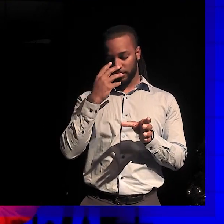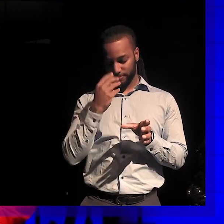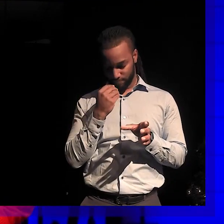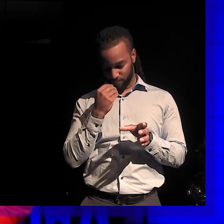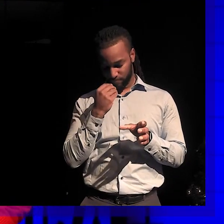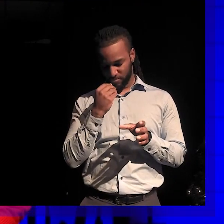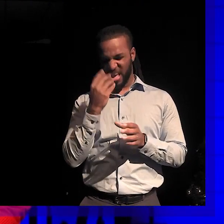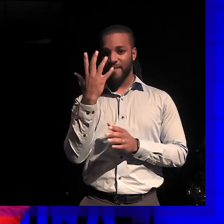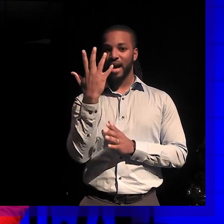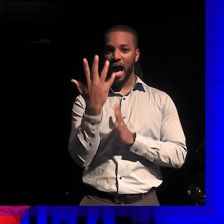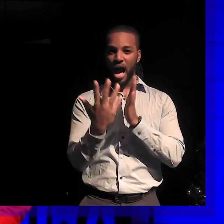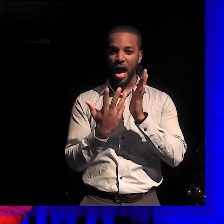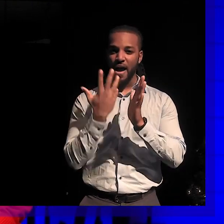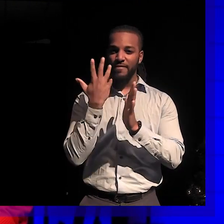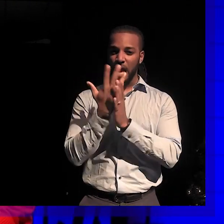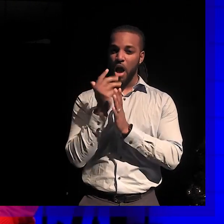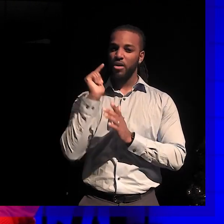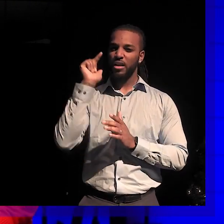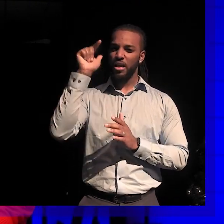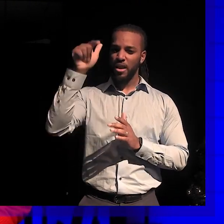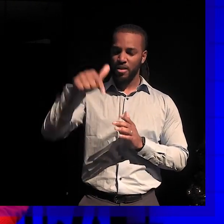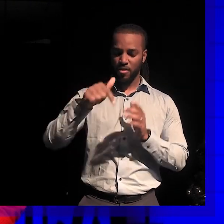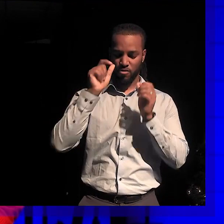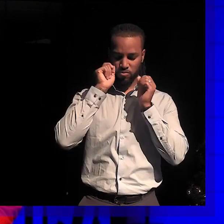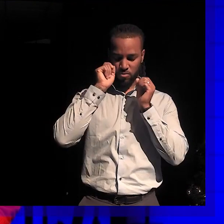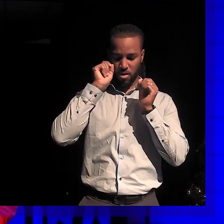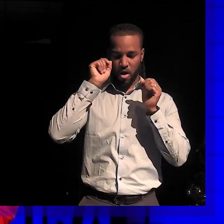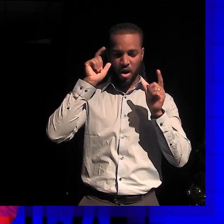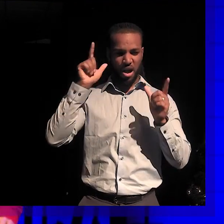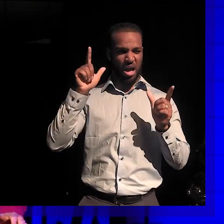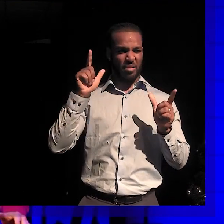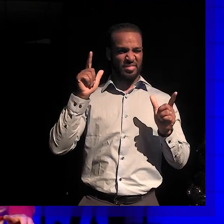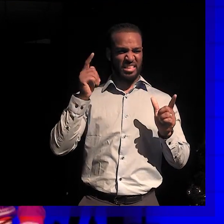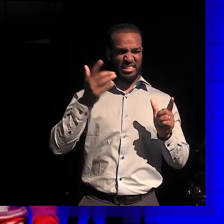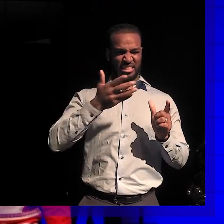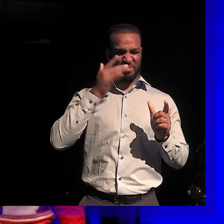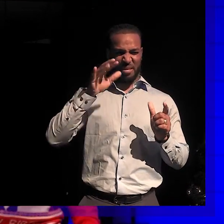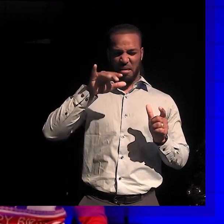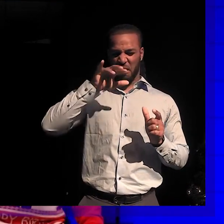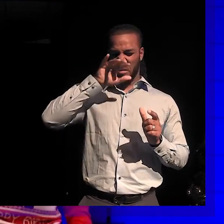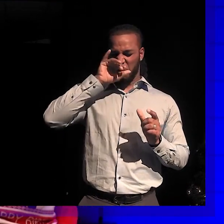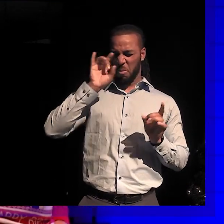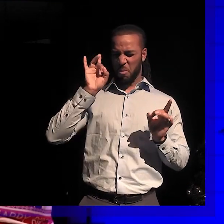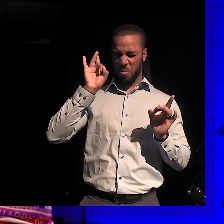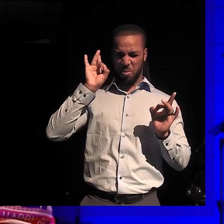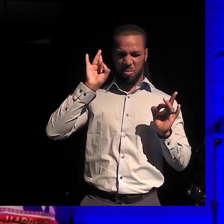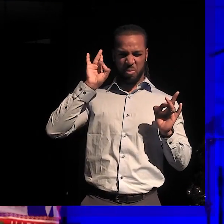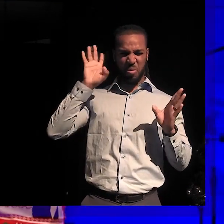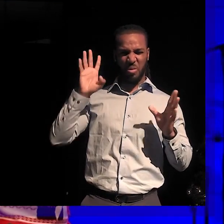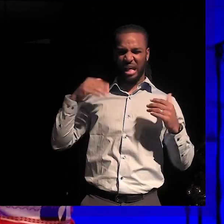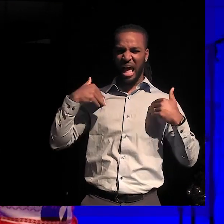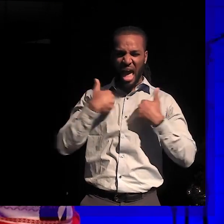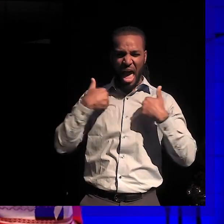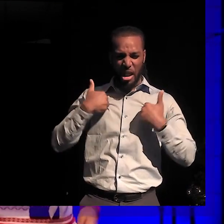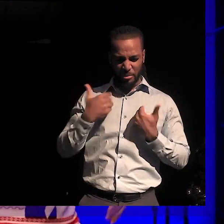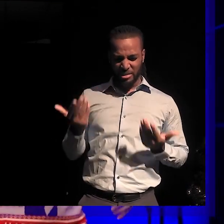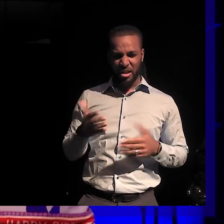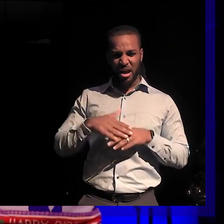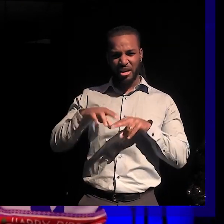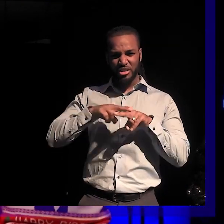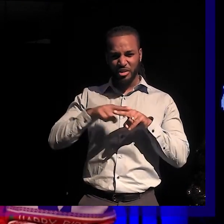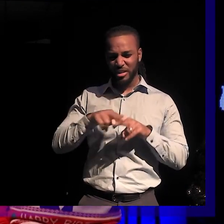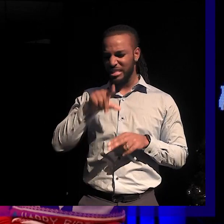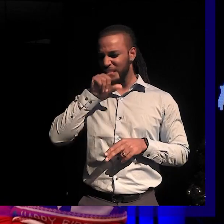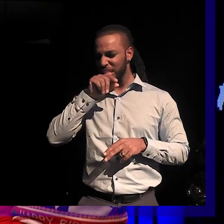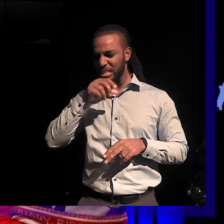about 5 hours into the trip, I awake to lots of smelly, sweaty people and goats and chickens in the train as well as it began